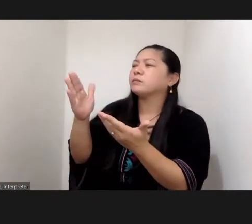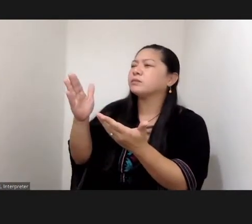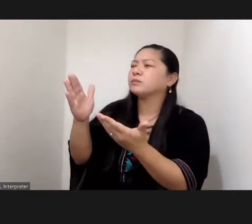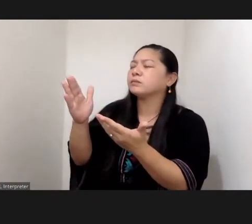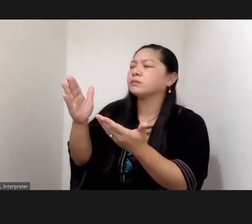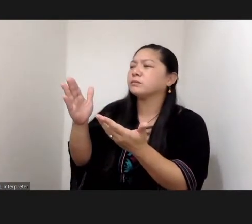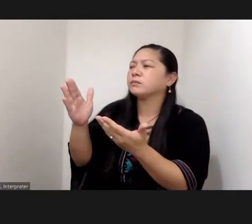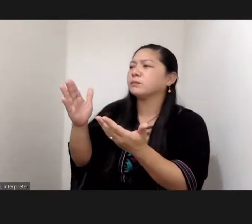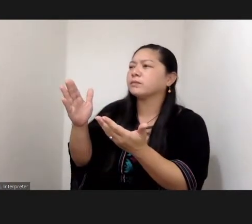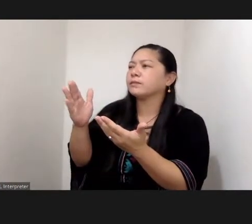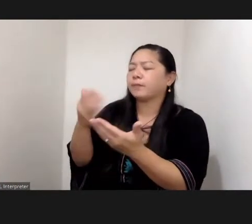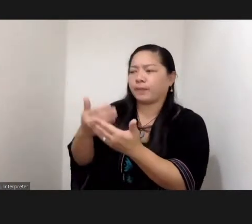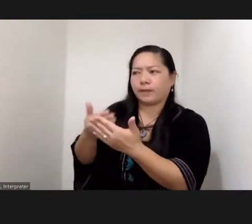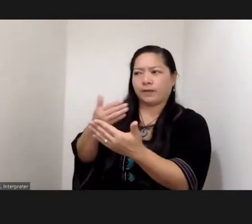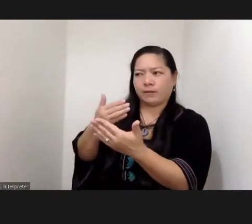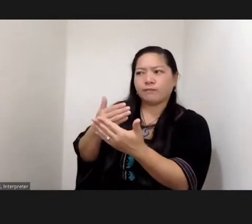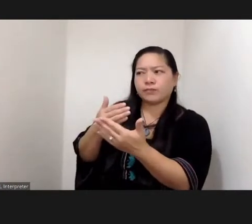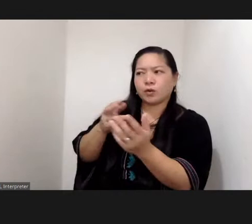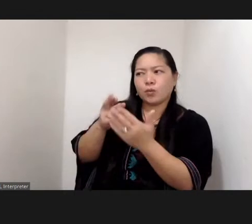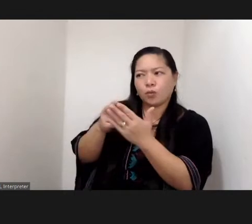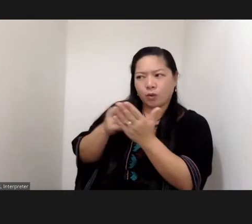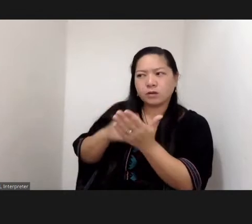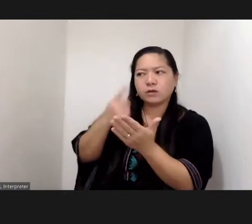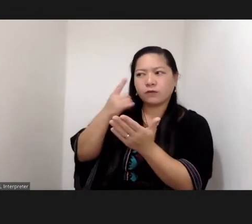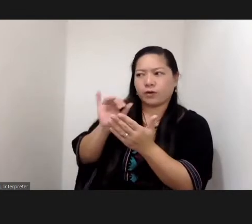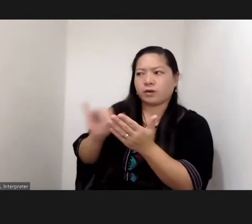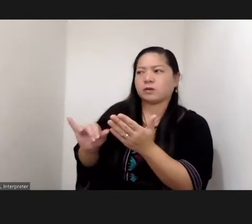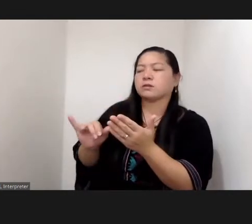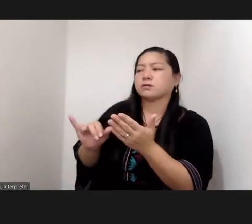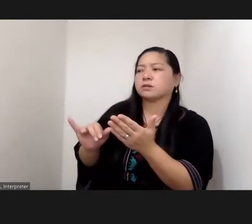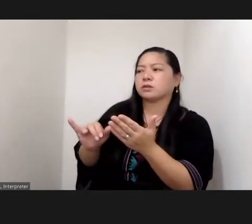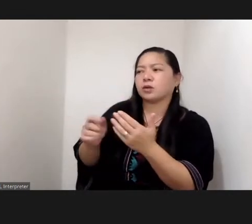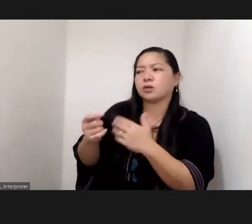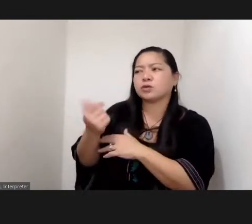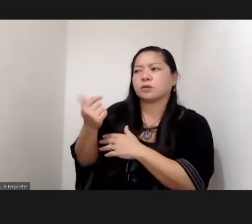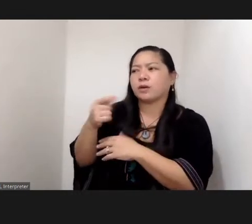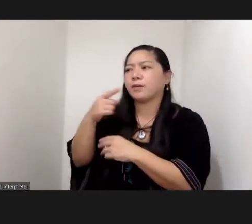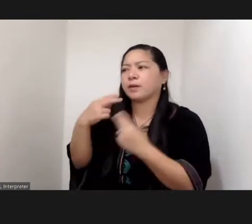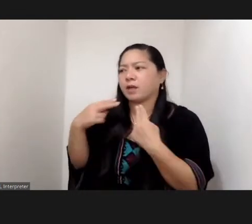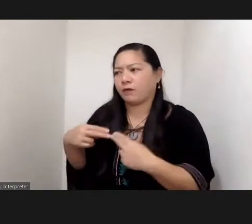or prerequisites for terminating the public health emergency?